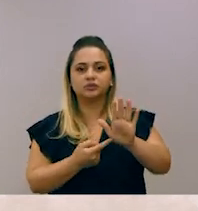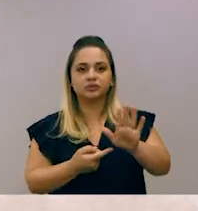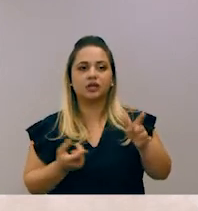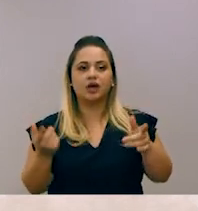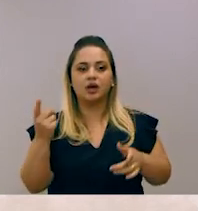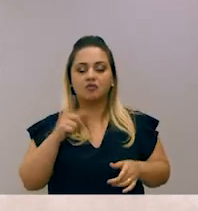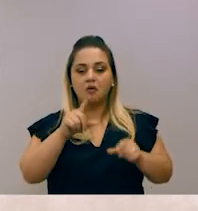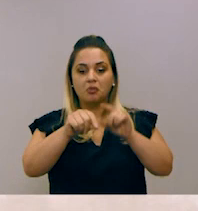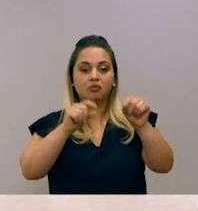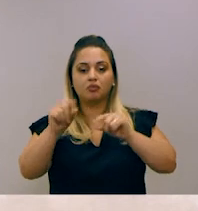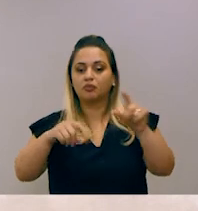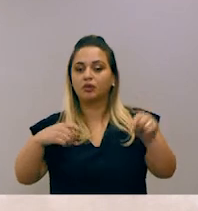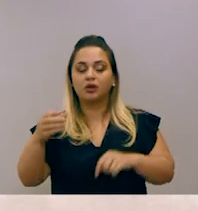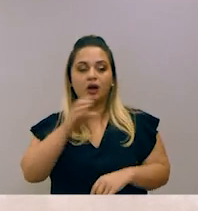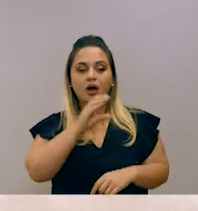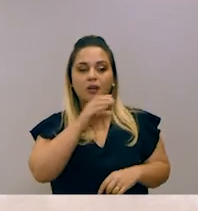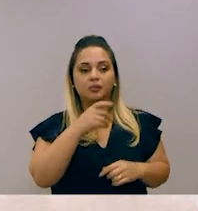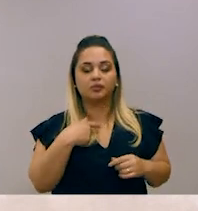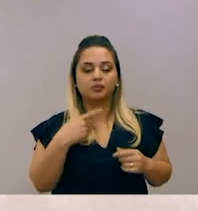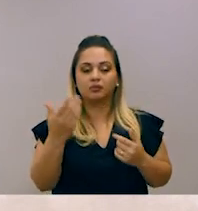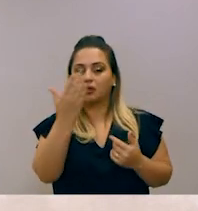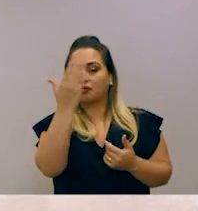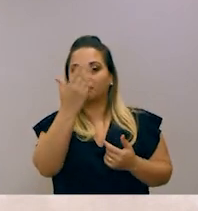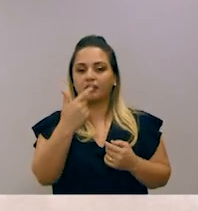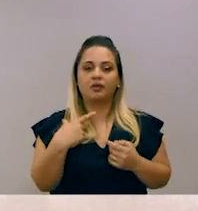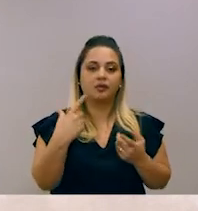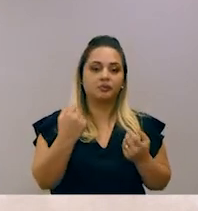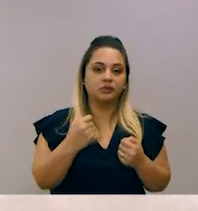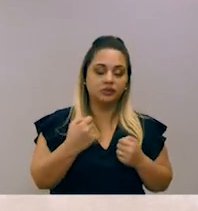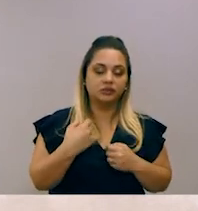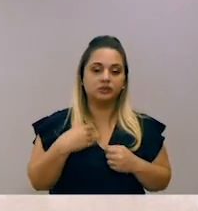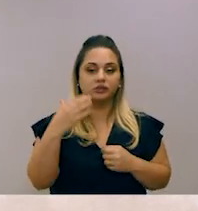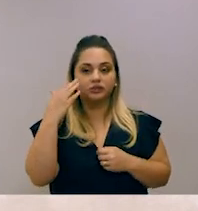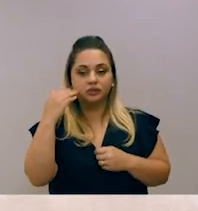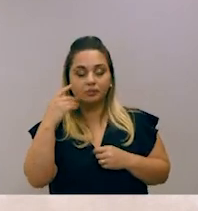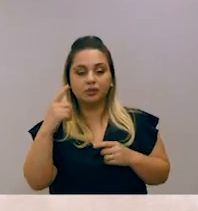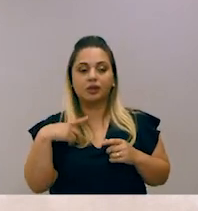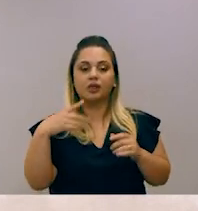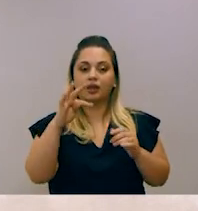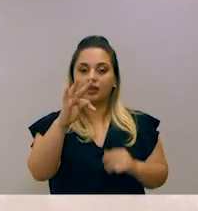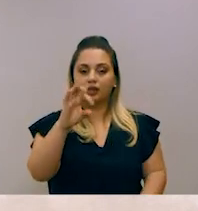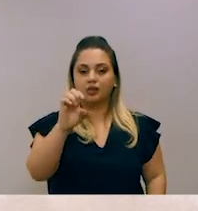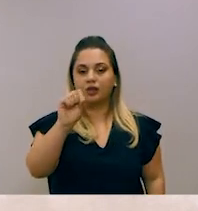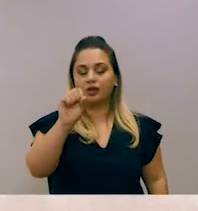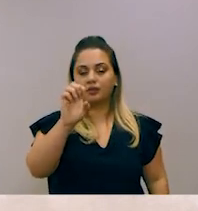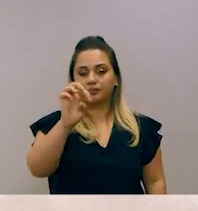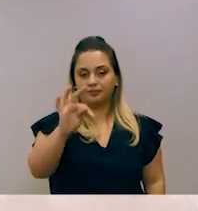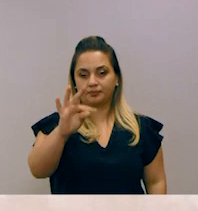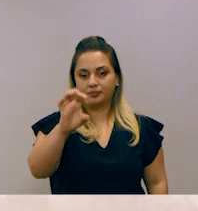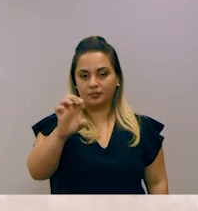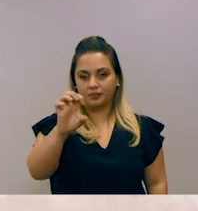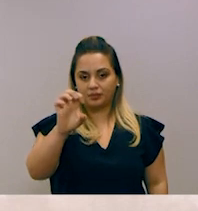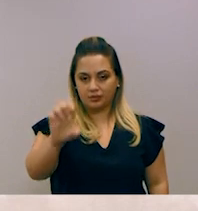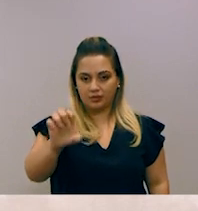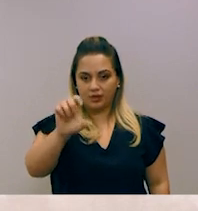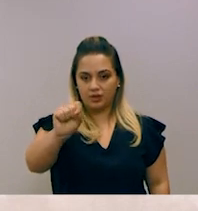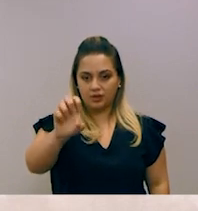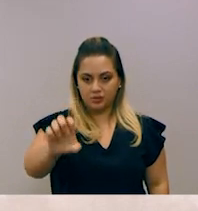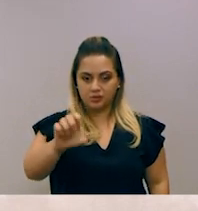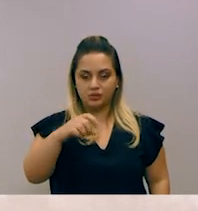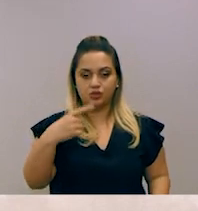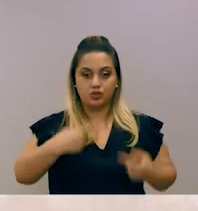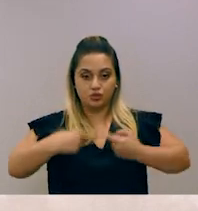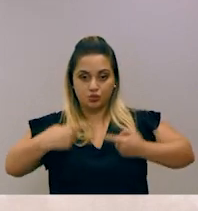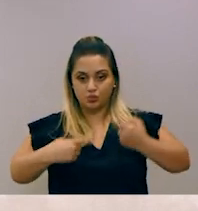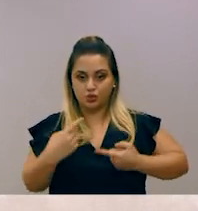us identify automatically the sessions, the intention, and the discussed case.